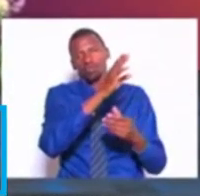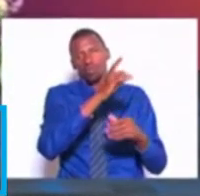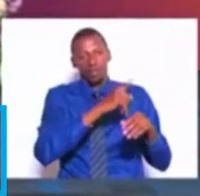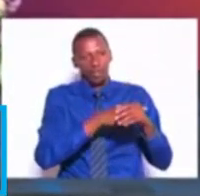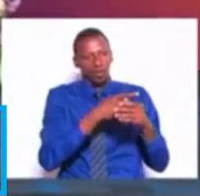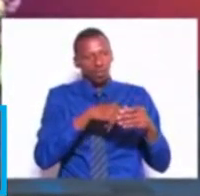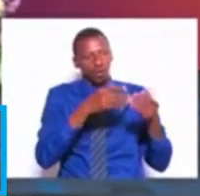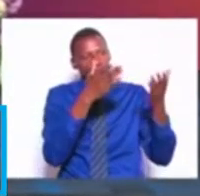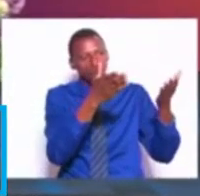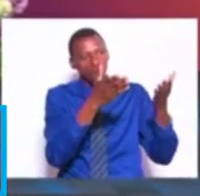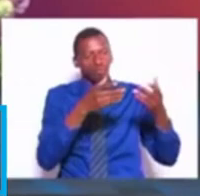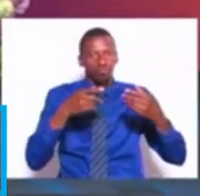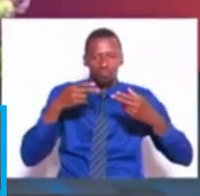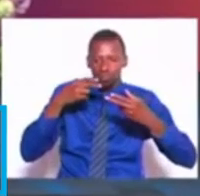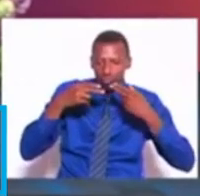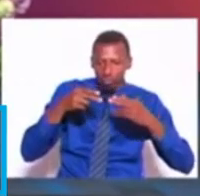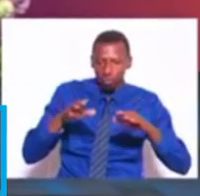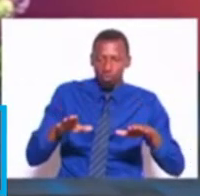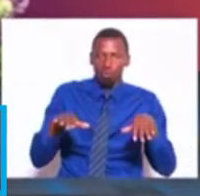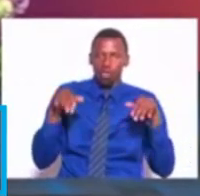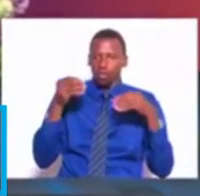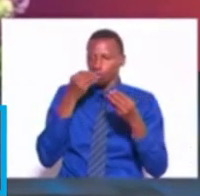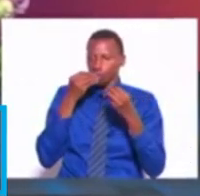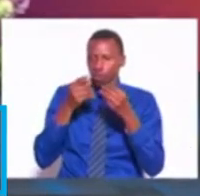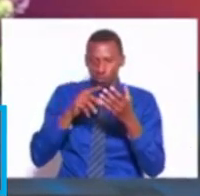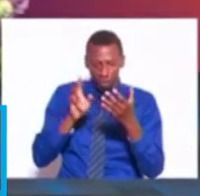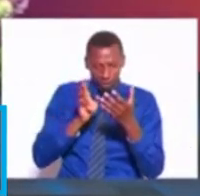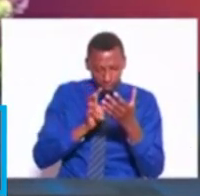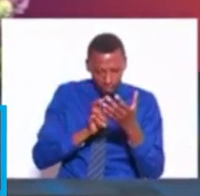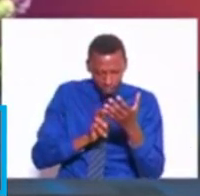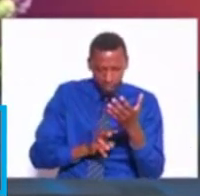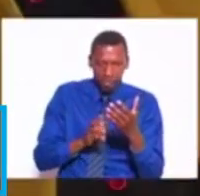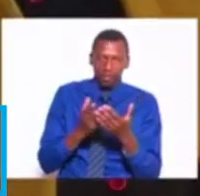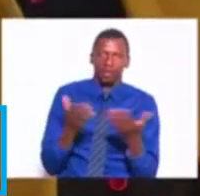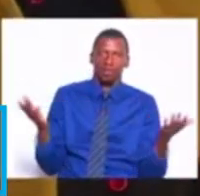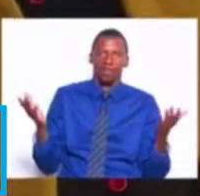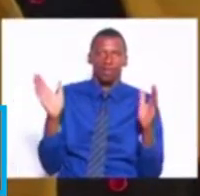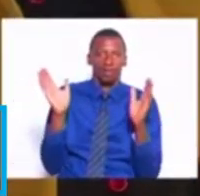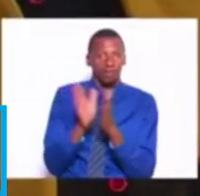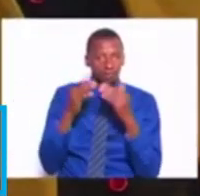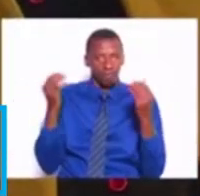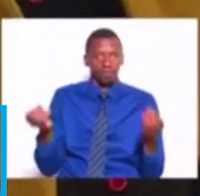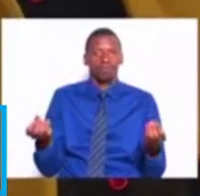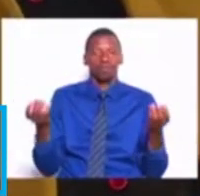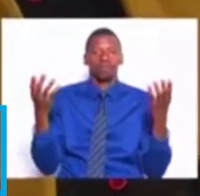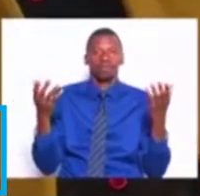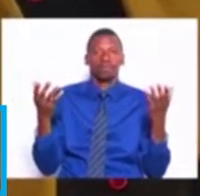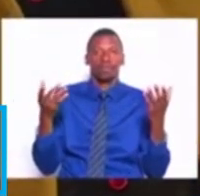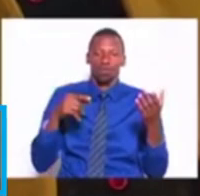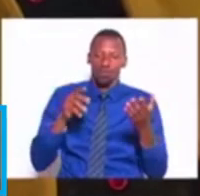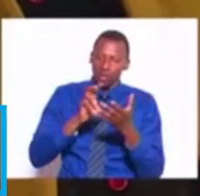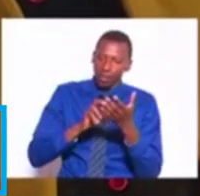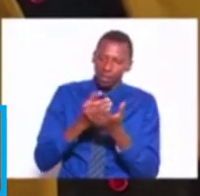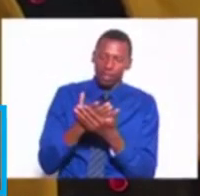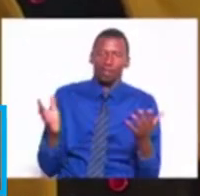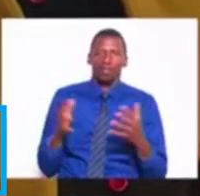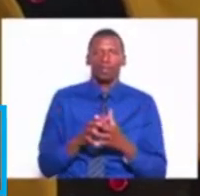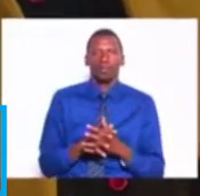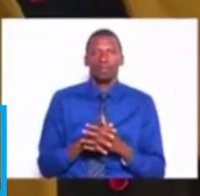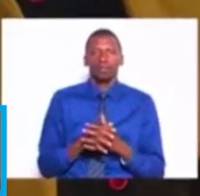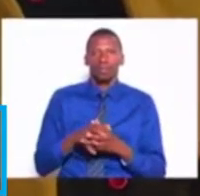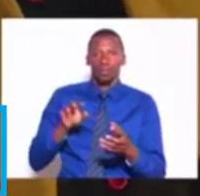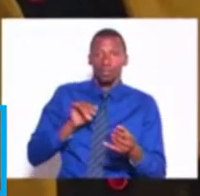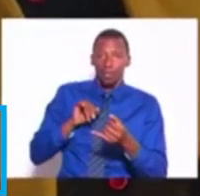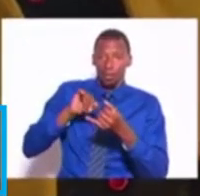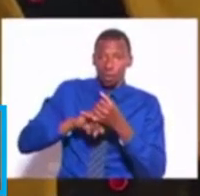food, we are reading something. Hallelujah. We are reading something. My wife is